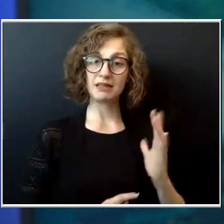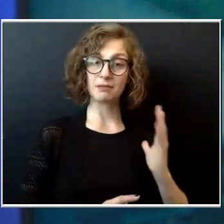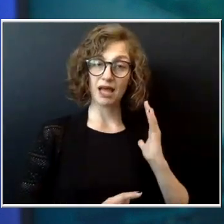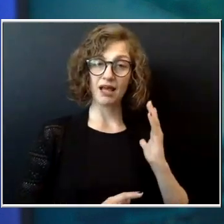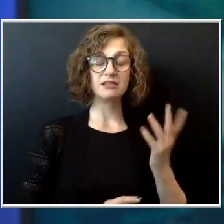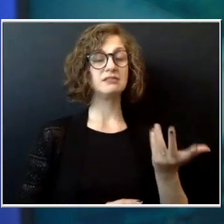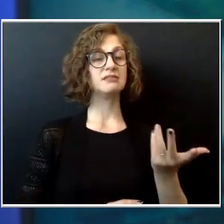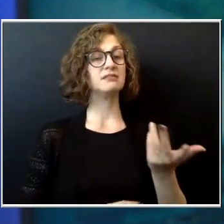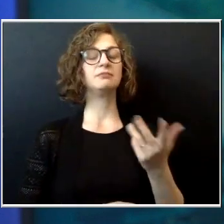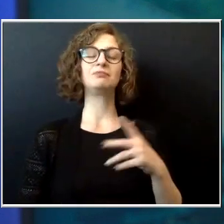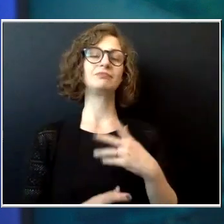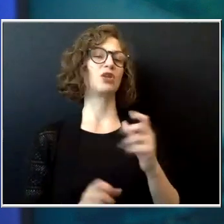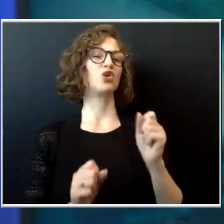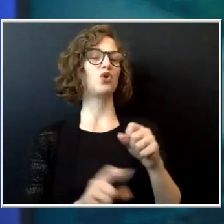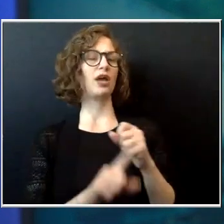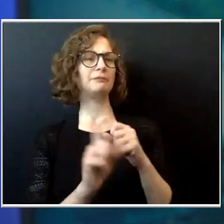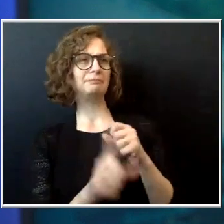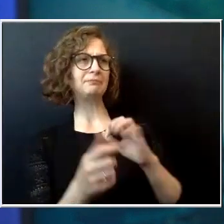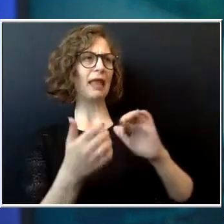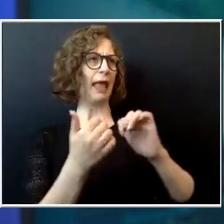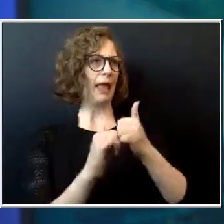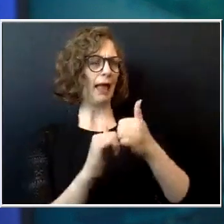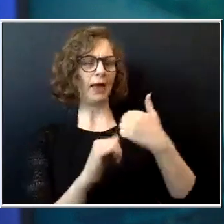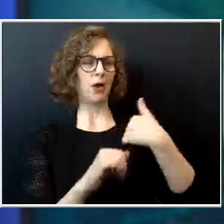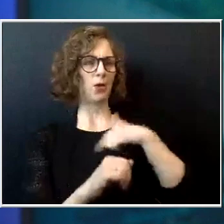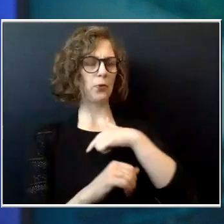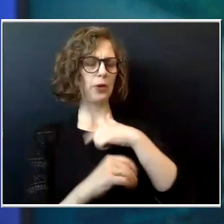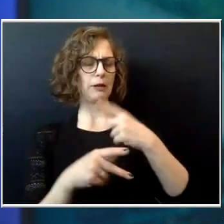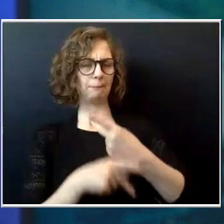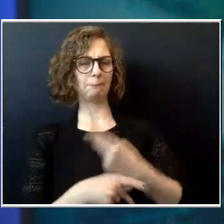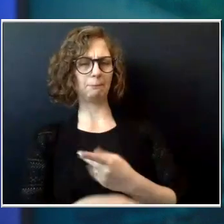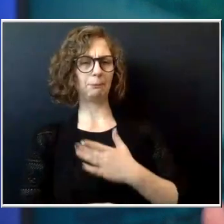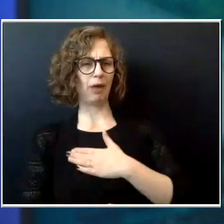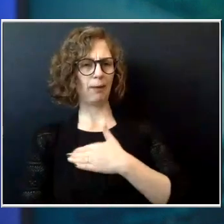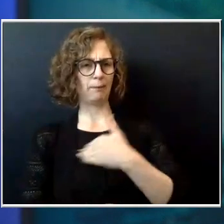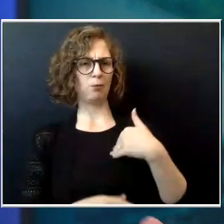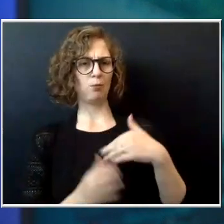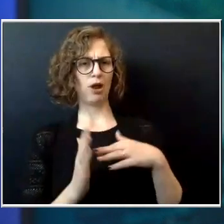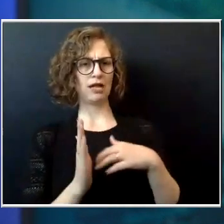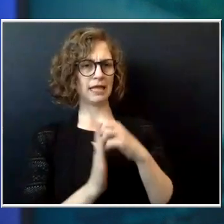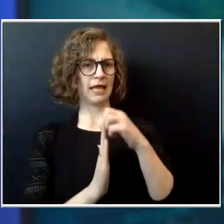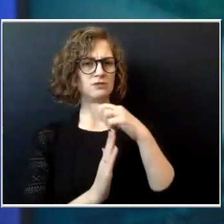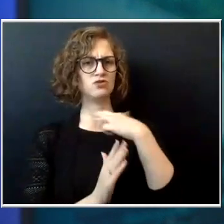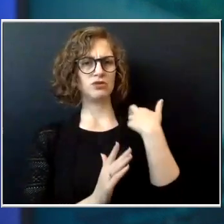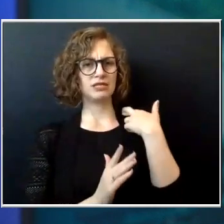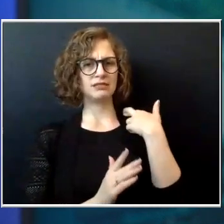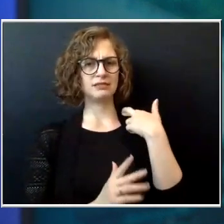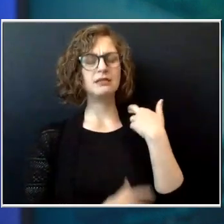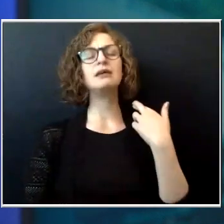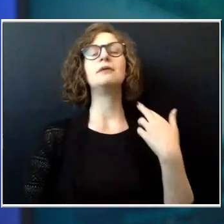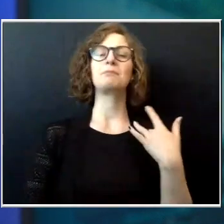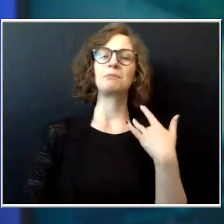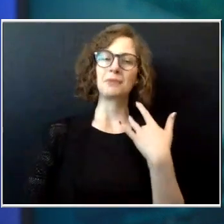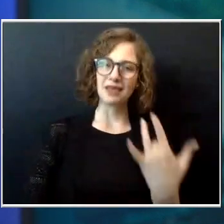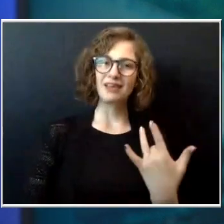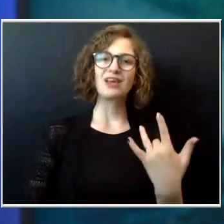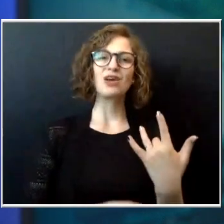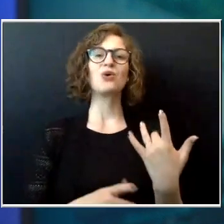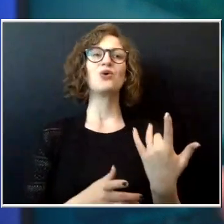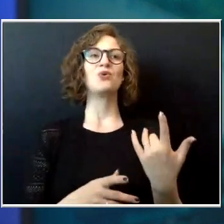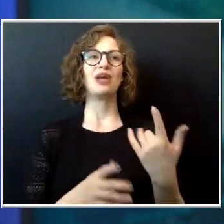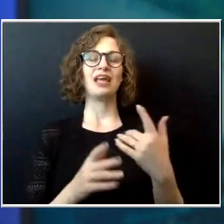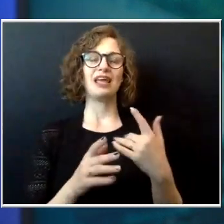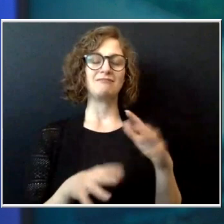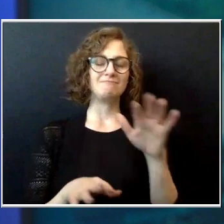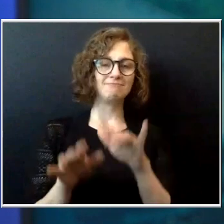where can you send me to get my risk calculated? Many times it's done in mammography, so when you go and get a mammogram, they will calculate your